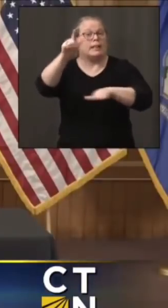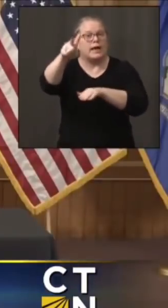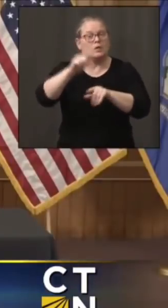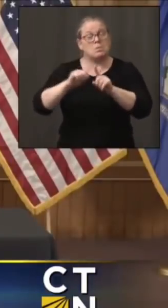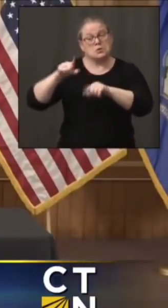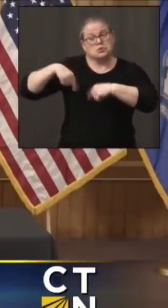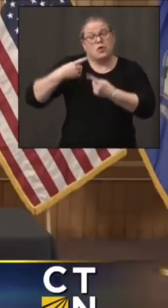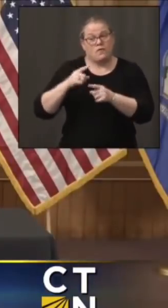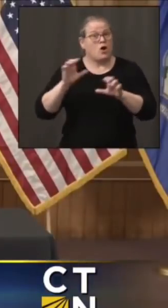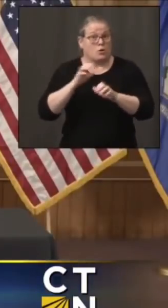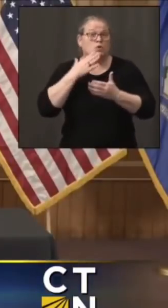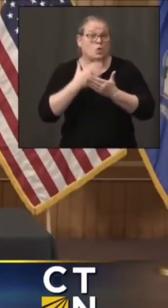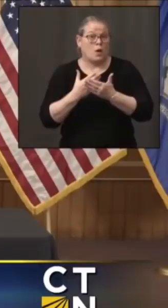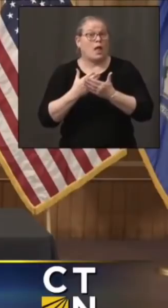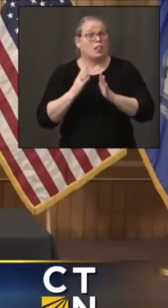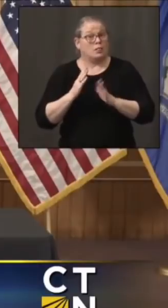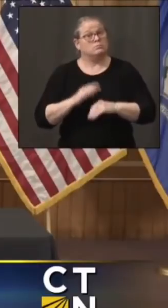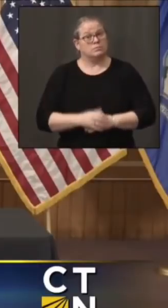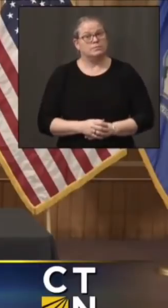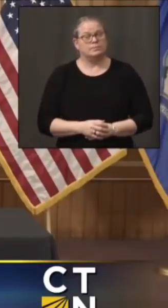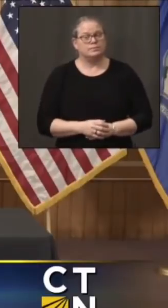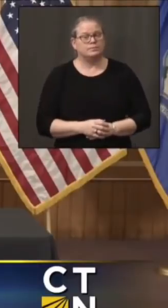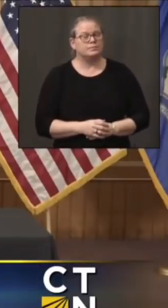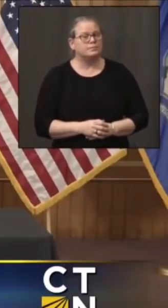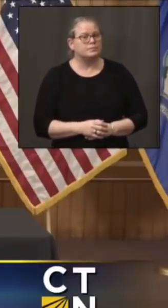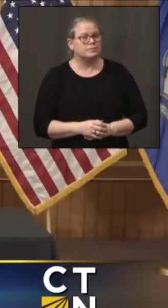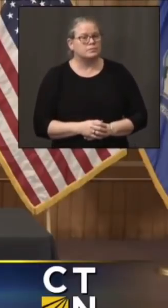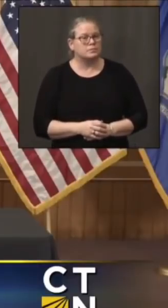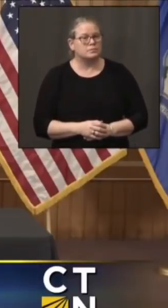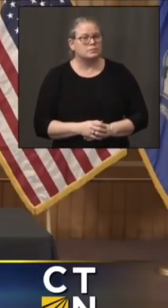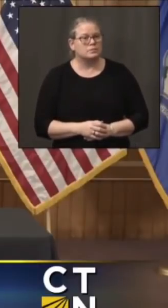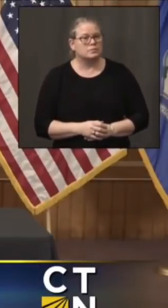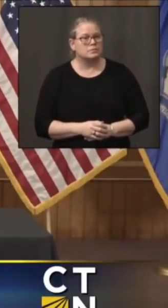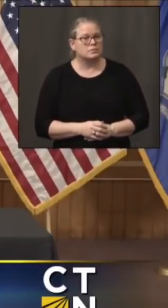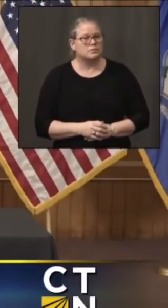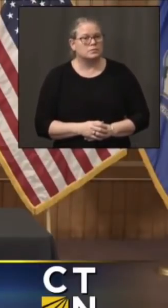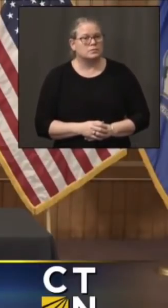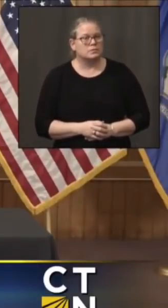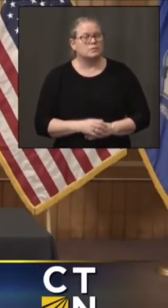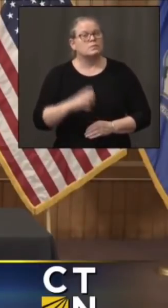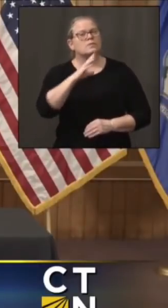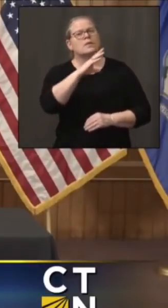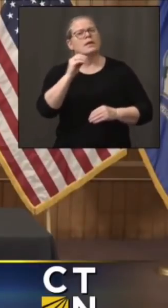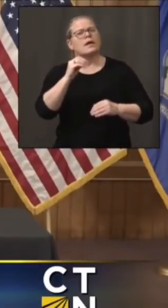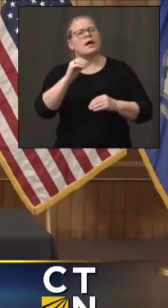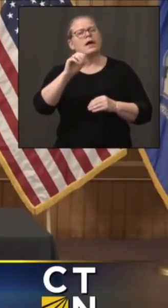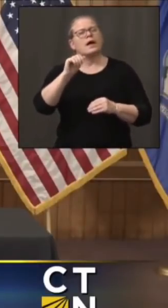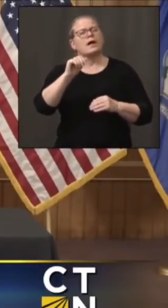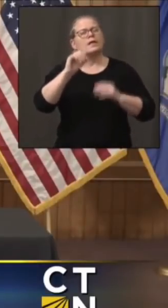And then Representative Candelora today asked that teachers be put into the next group. How do you feel about that?